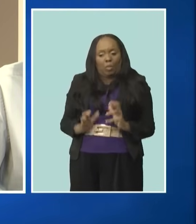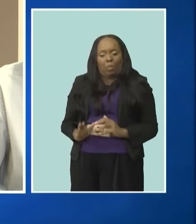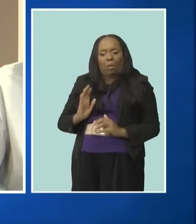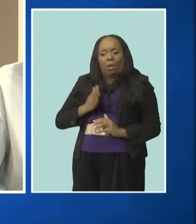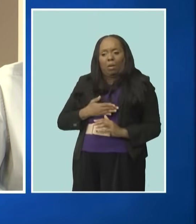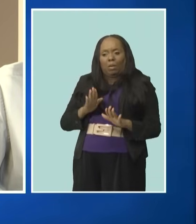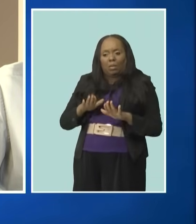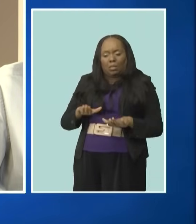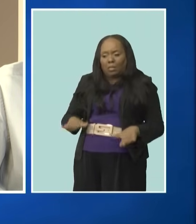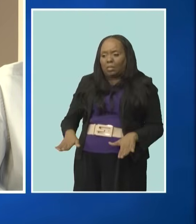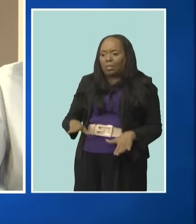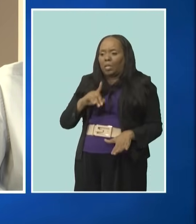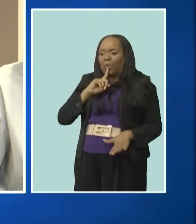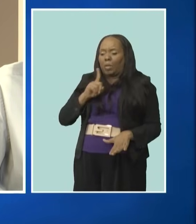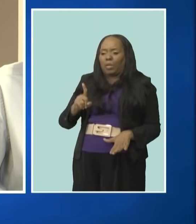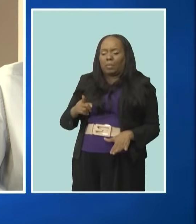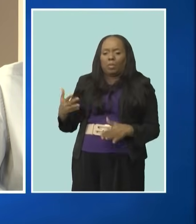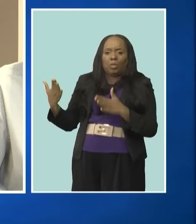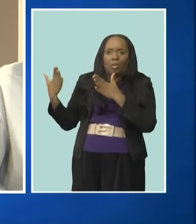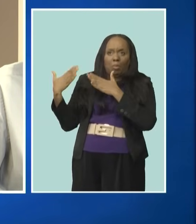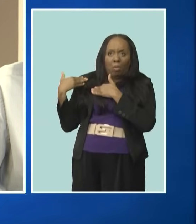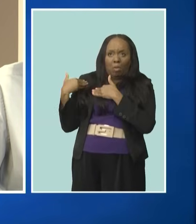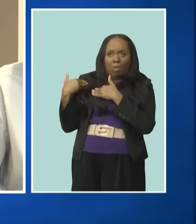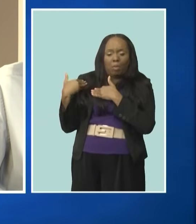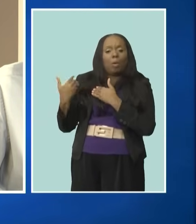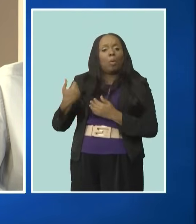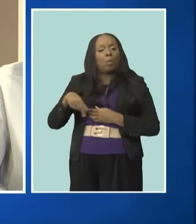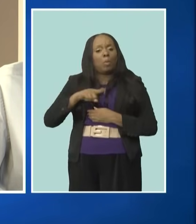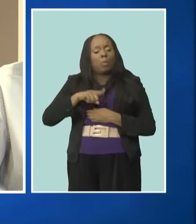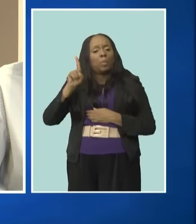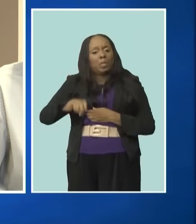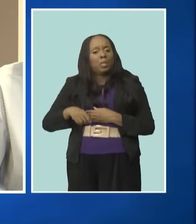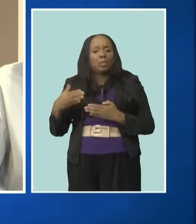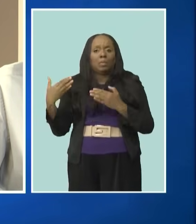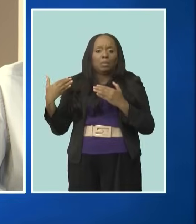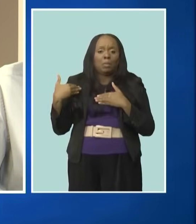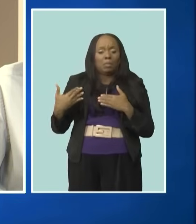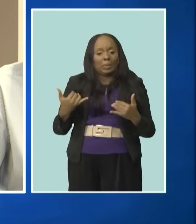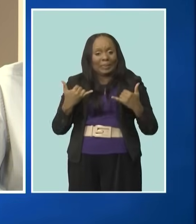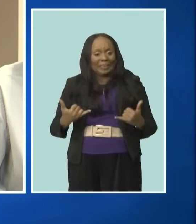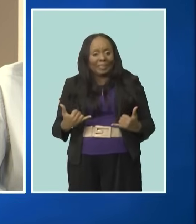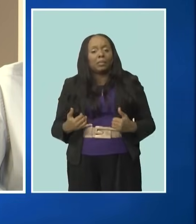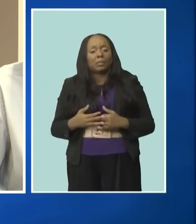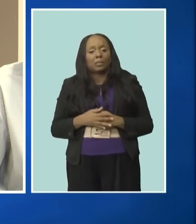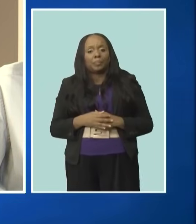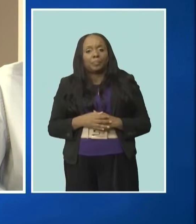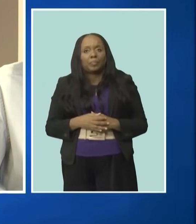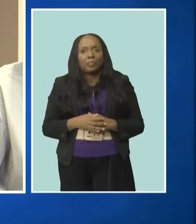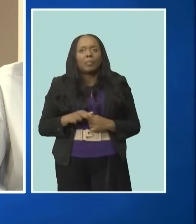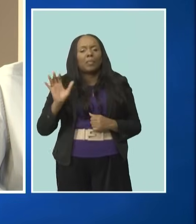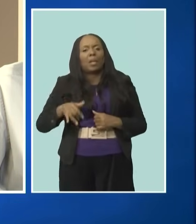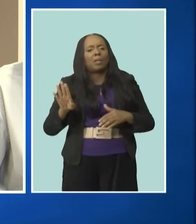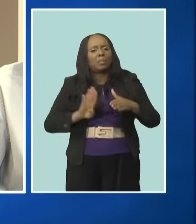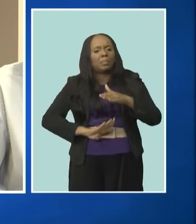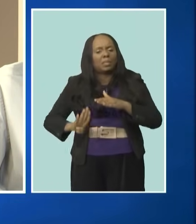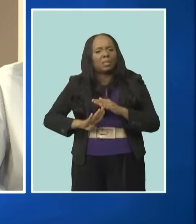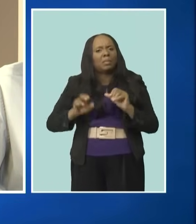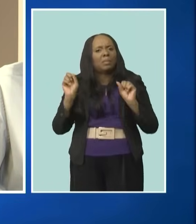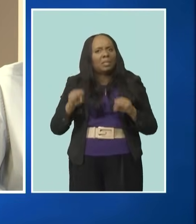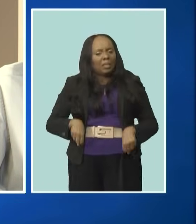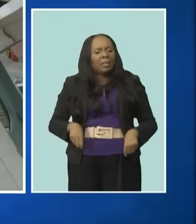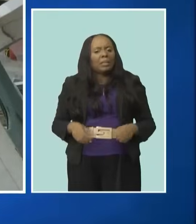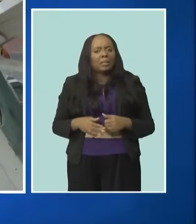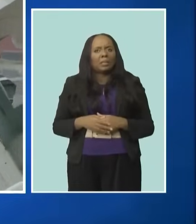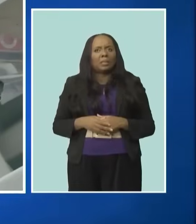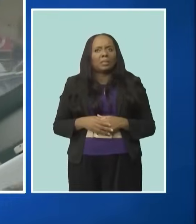to be the champions of this fight. It must start from each one of us. And these are basic things that we can do.